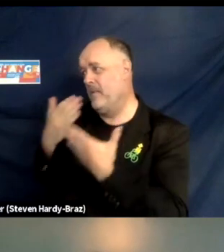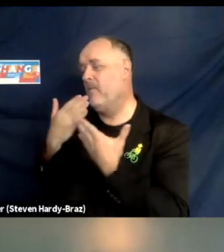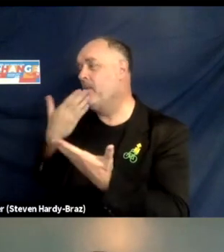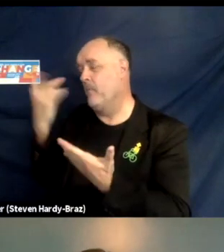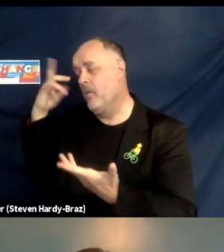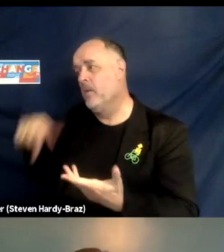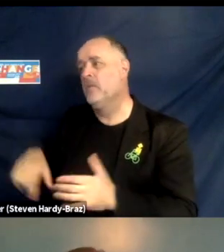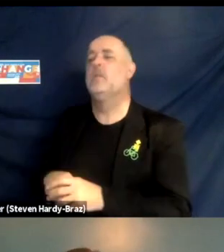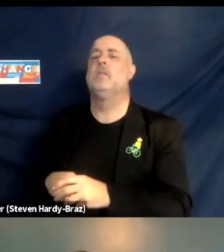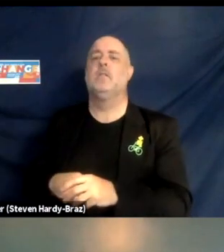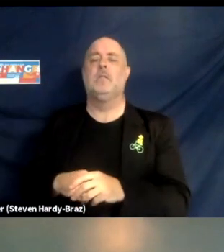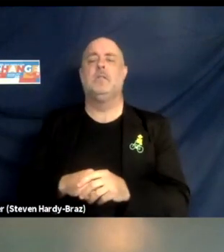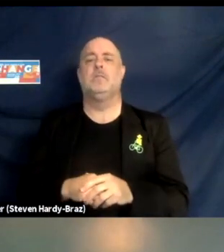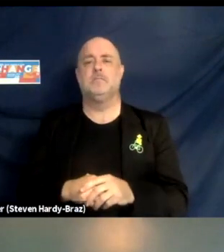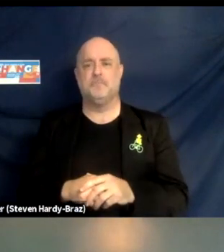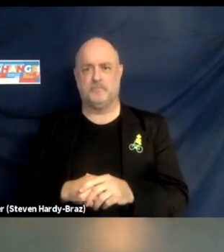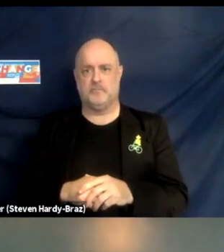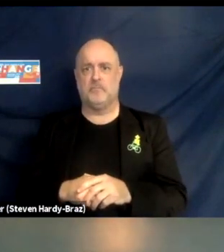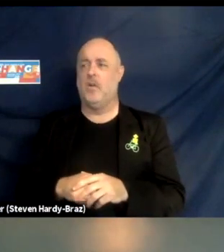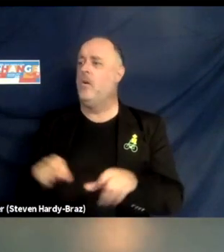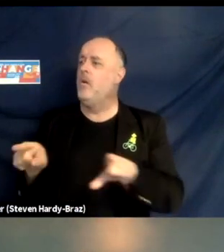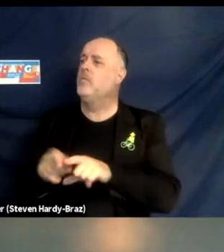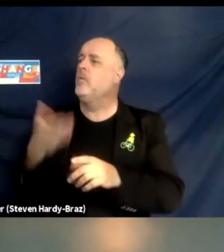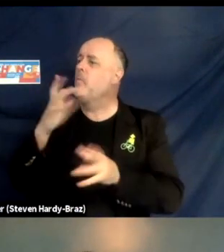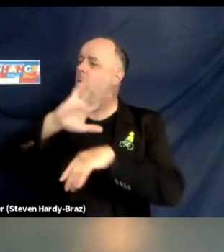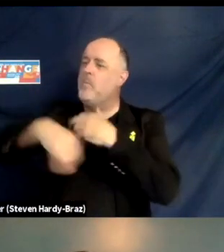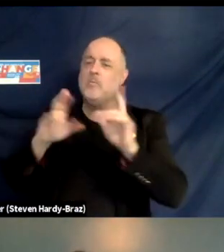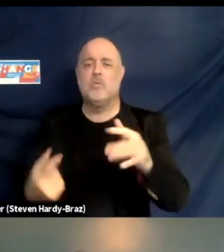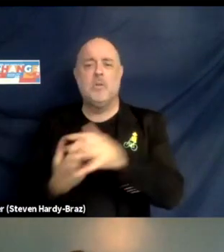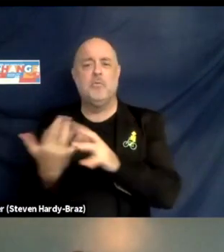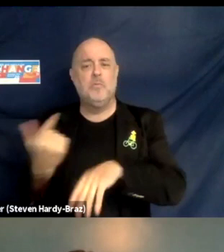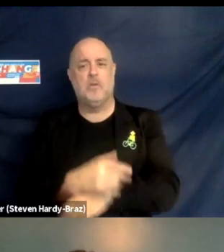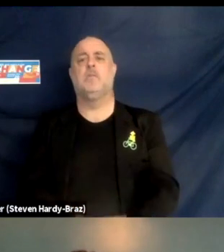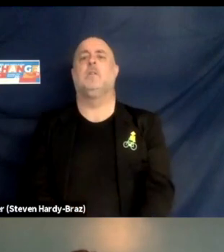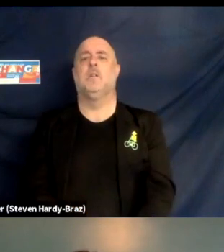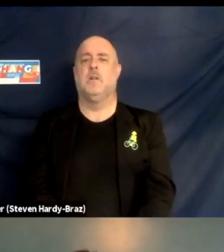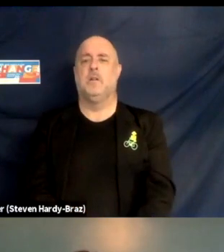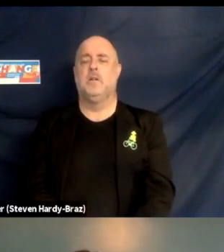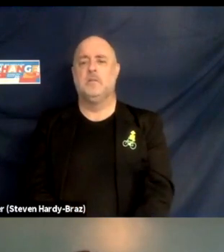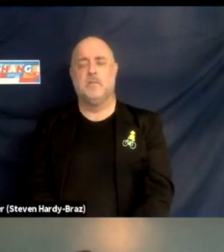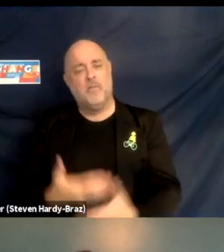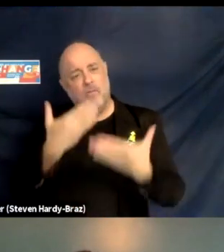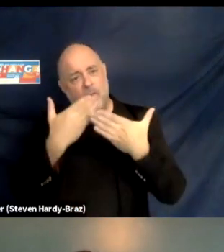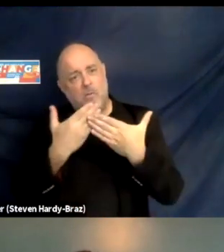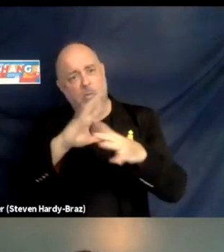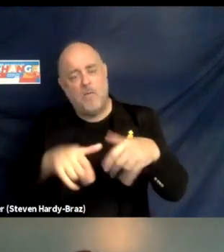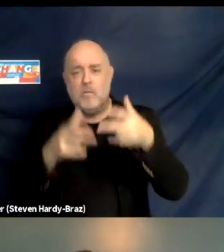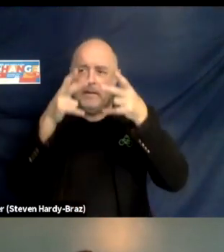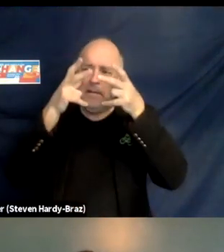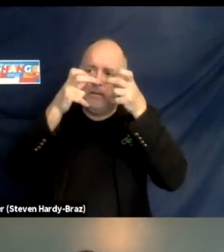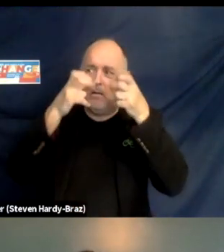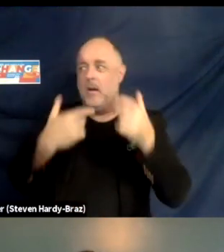case. Also, thanks to, you know, the people that were here today. I can speak that the League of